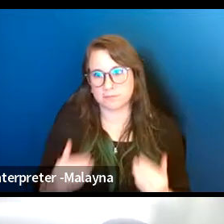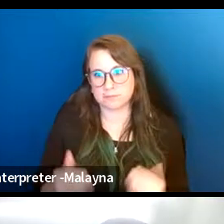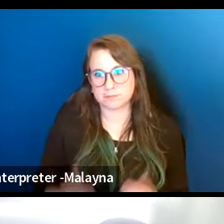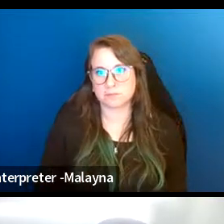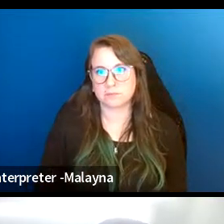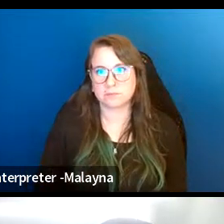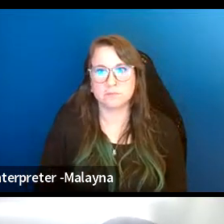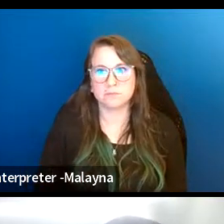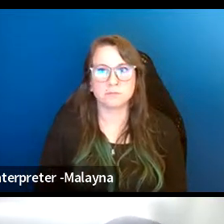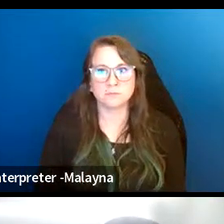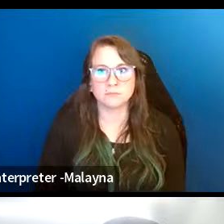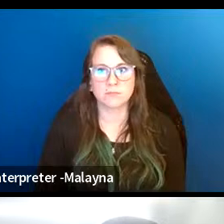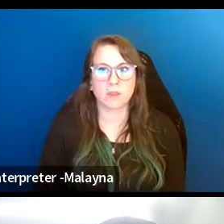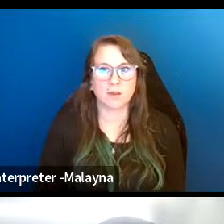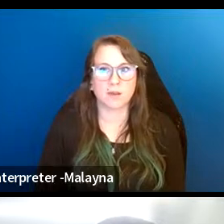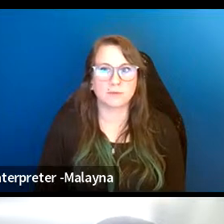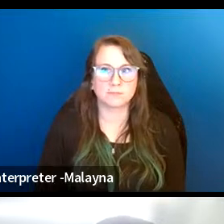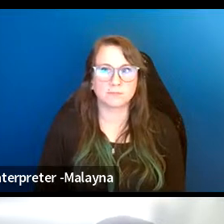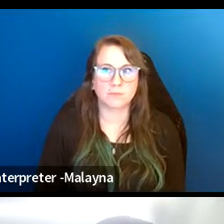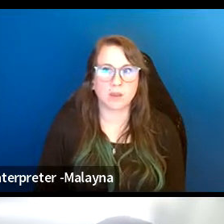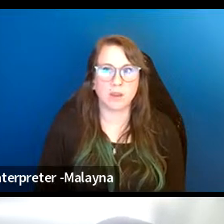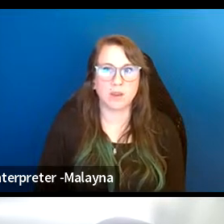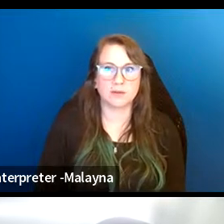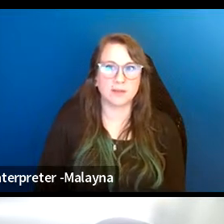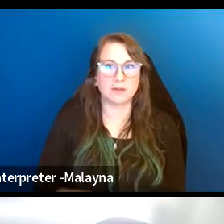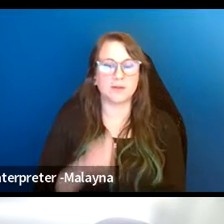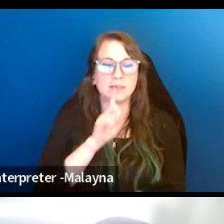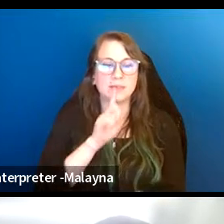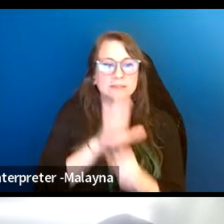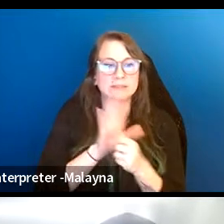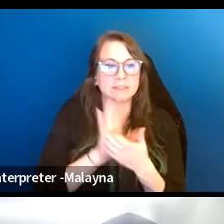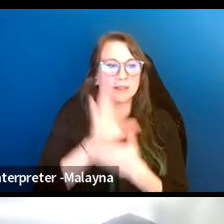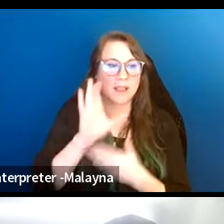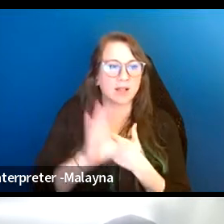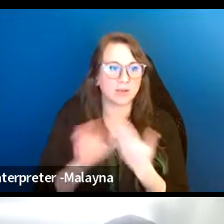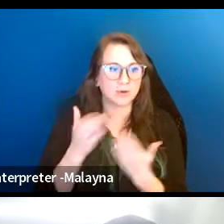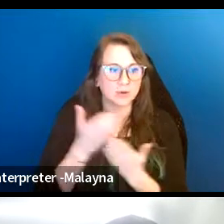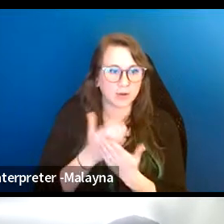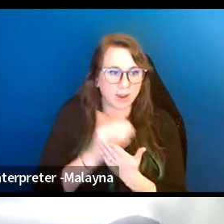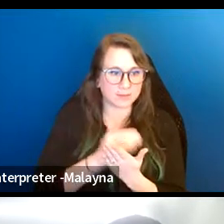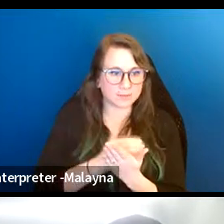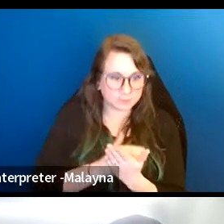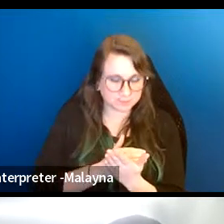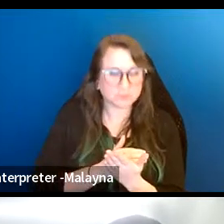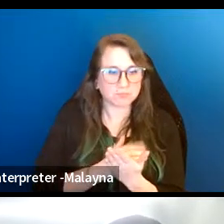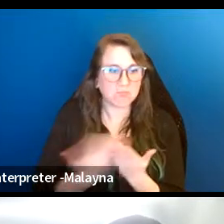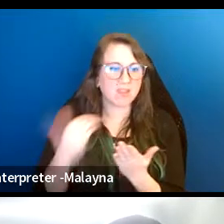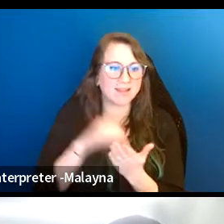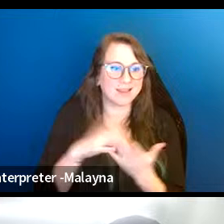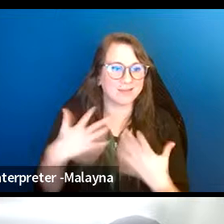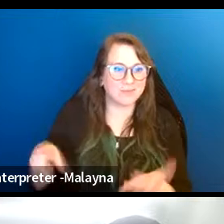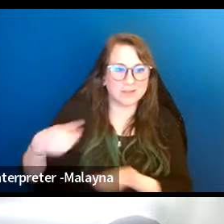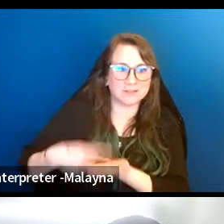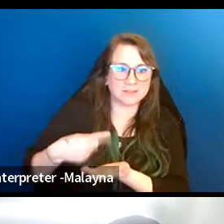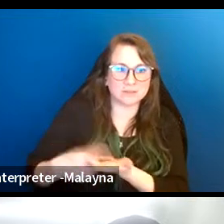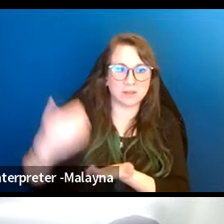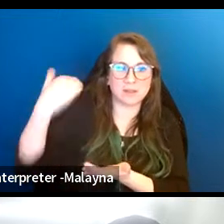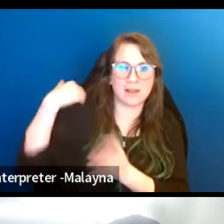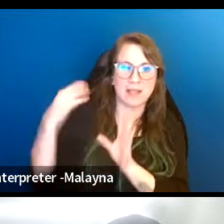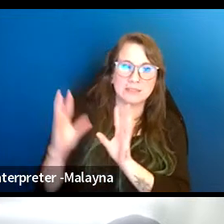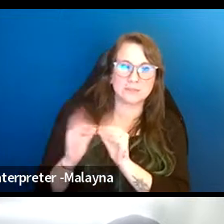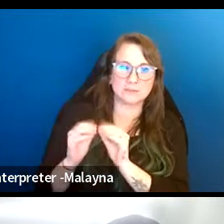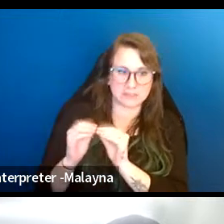With that being said, we're moving forward with consent calendar items. Again, these consent calendar items were discussed at the last meeting